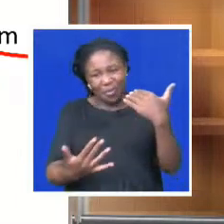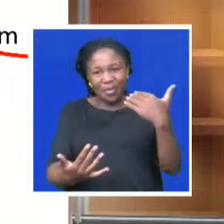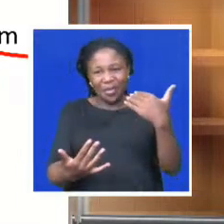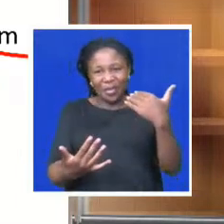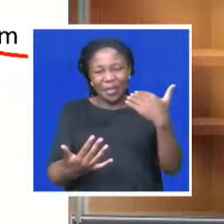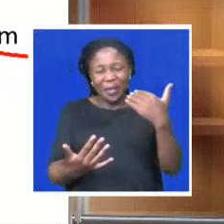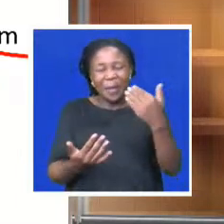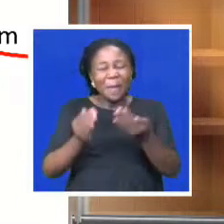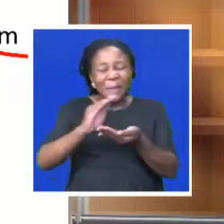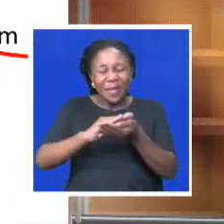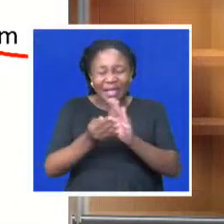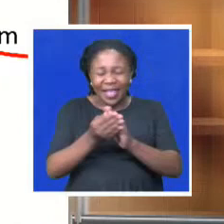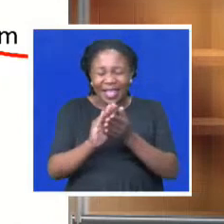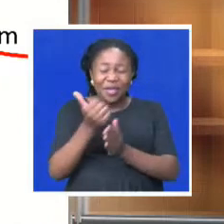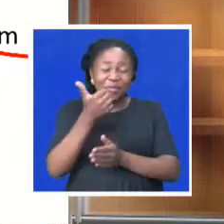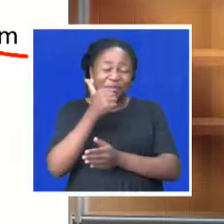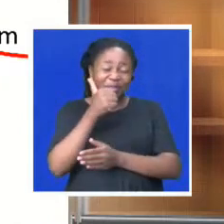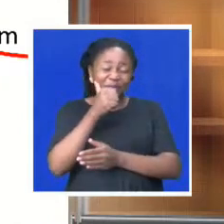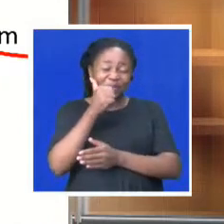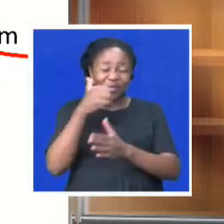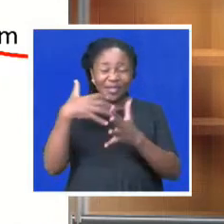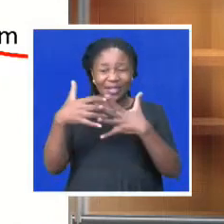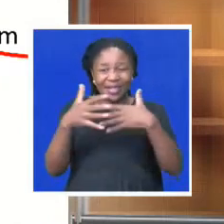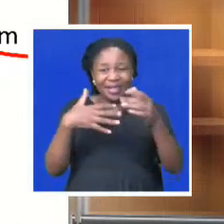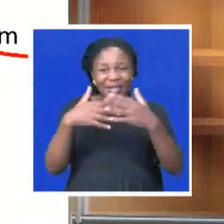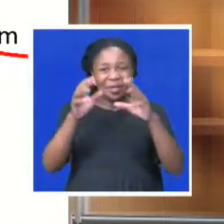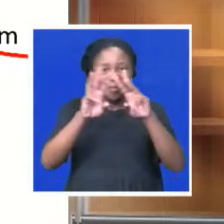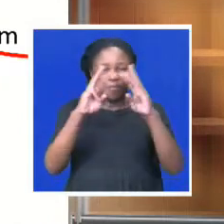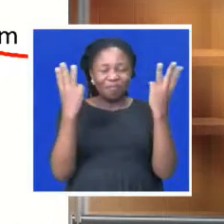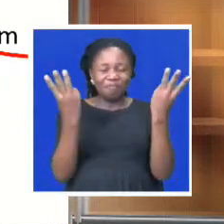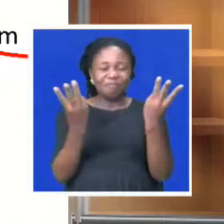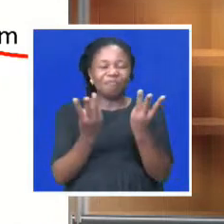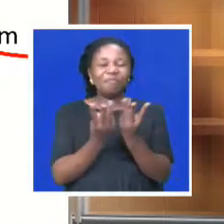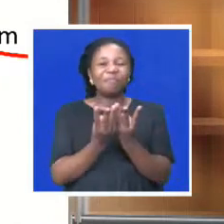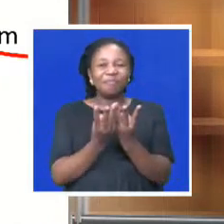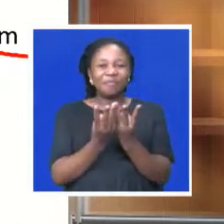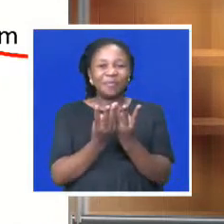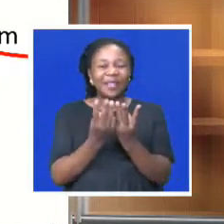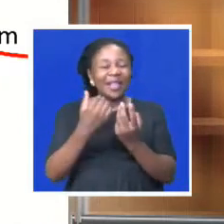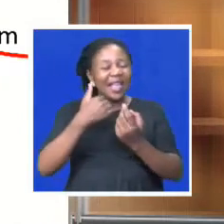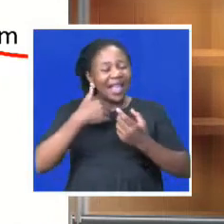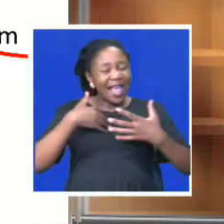I am me. The crack is not a bad thing after all.